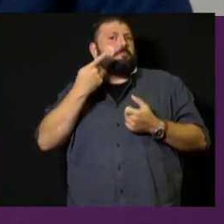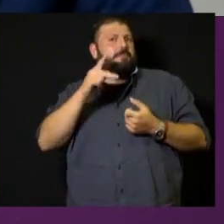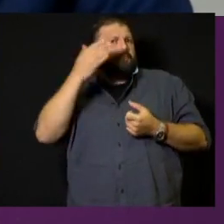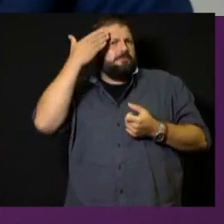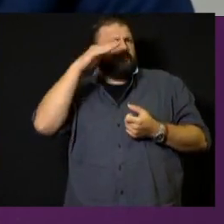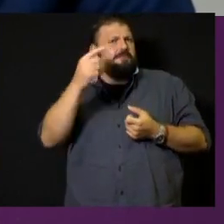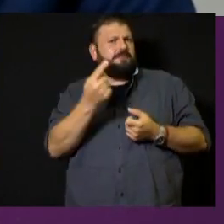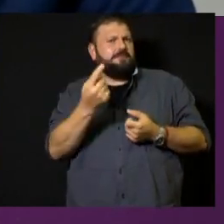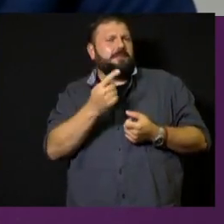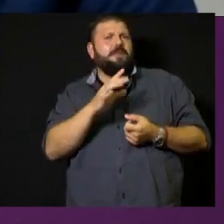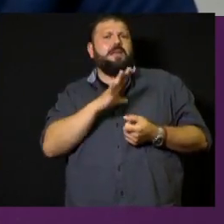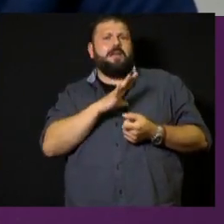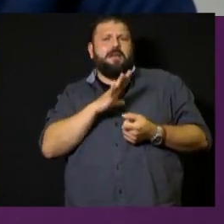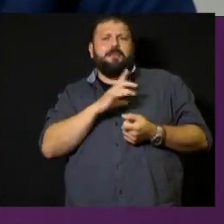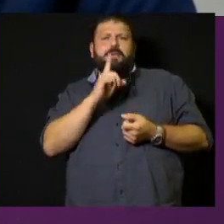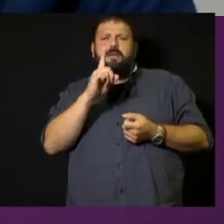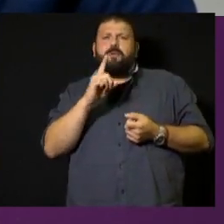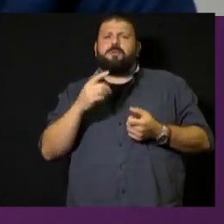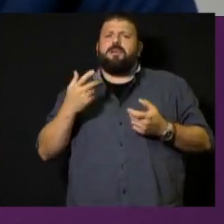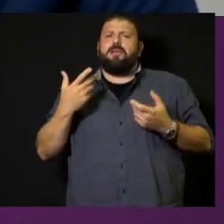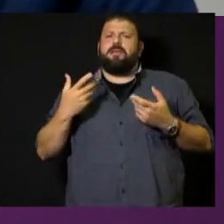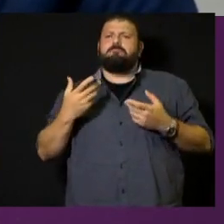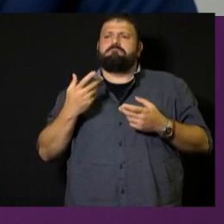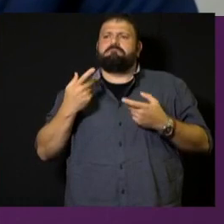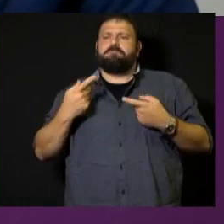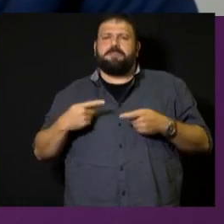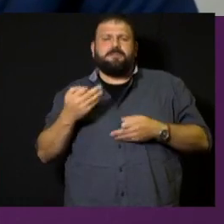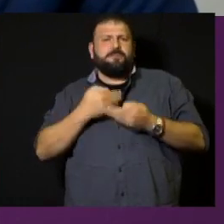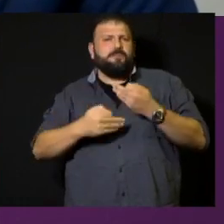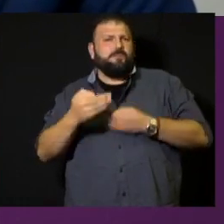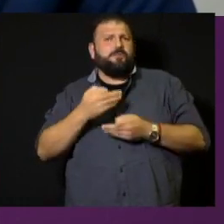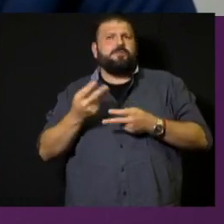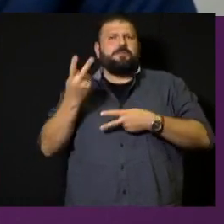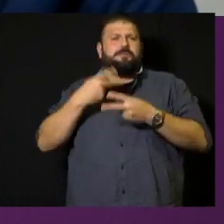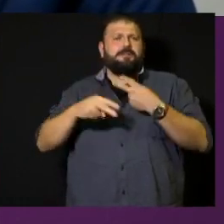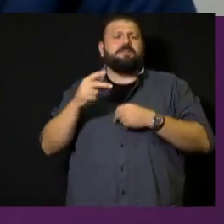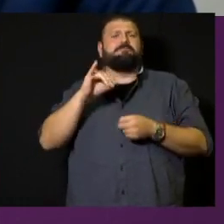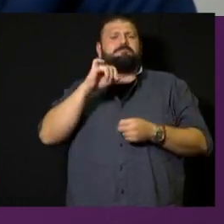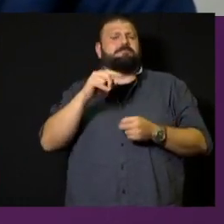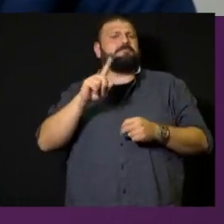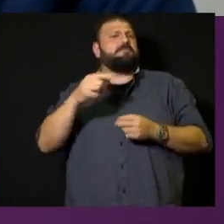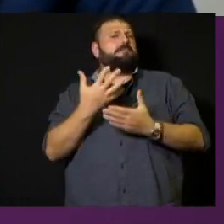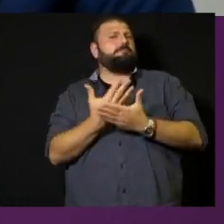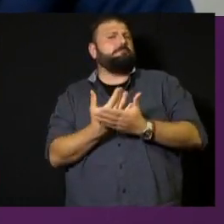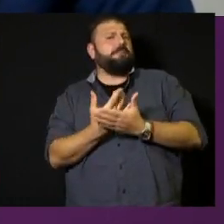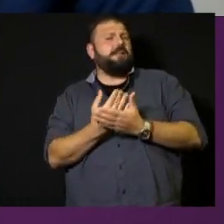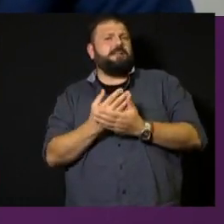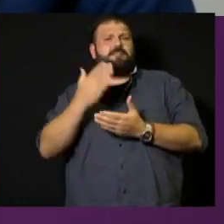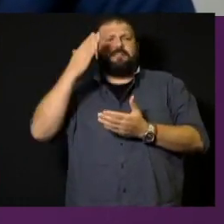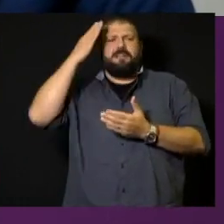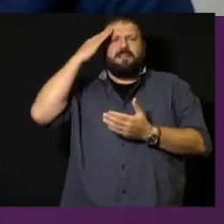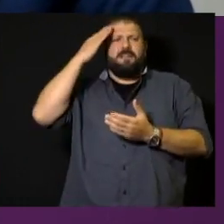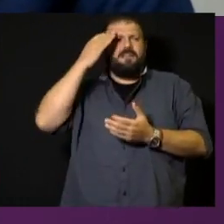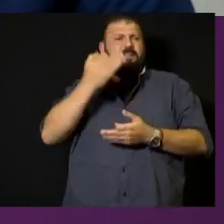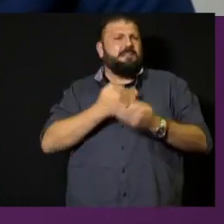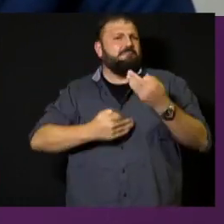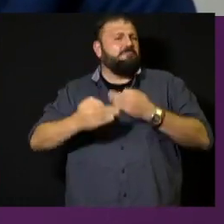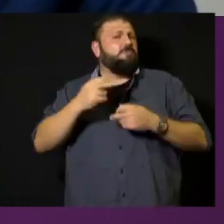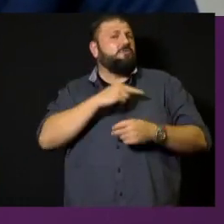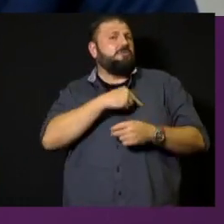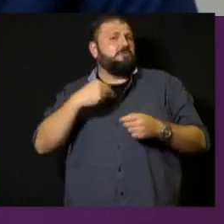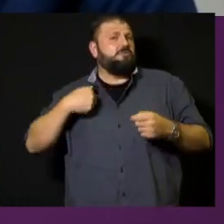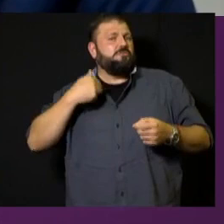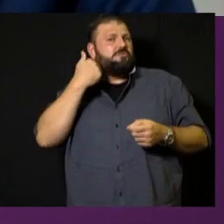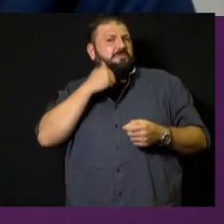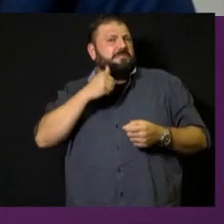We had no money, but you know what? There was something we had: hope. The fact of seeing leaders who were achieving